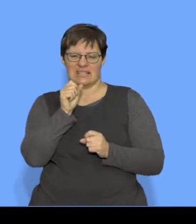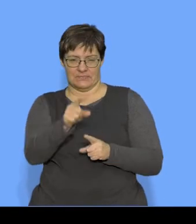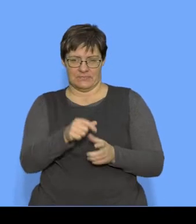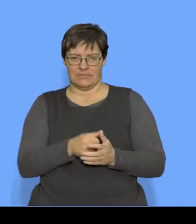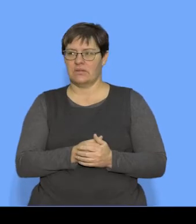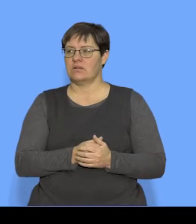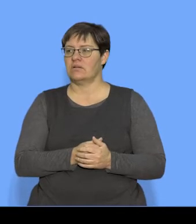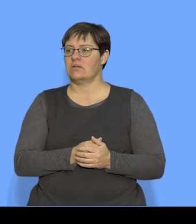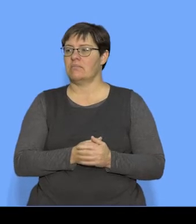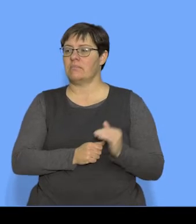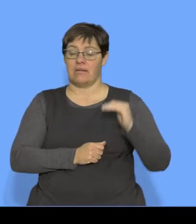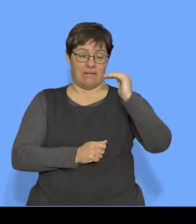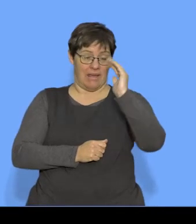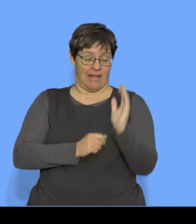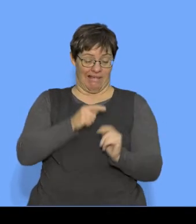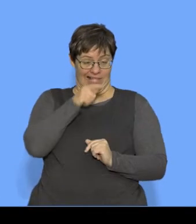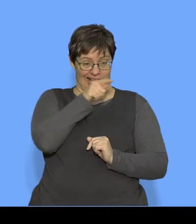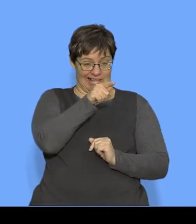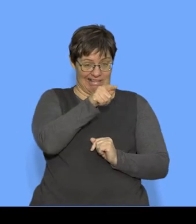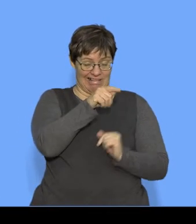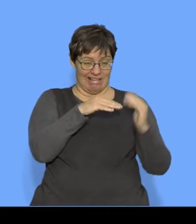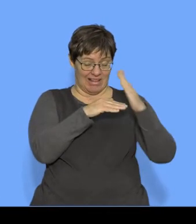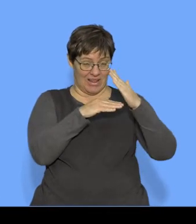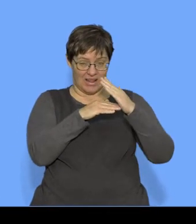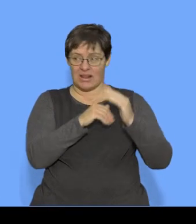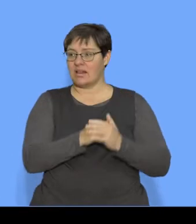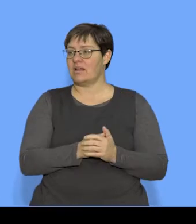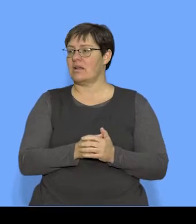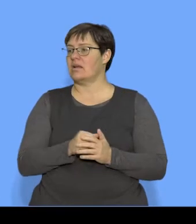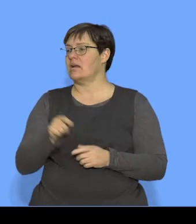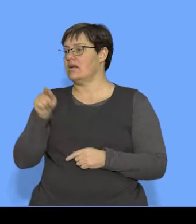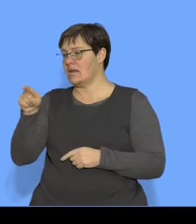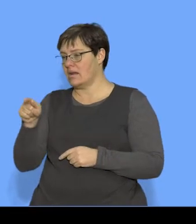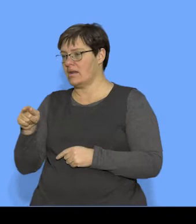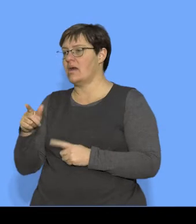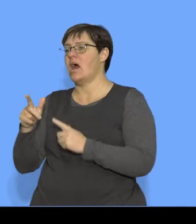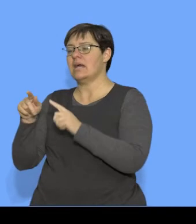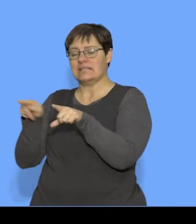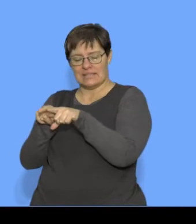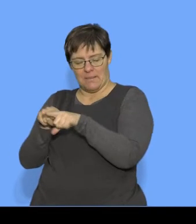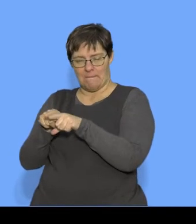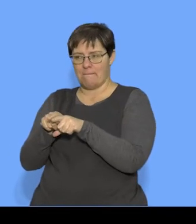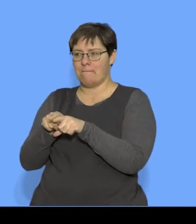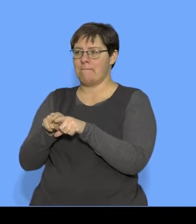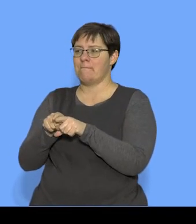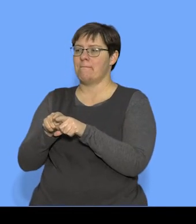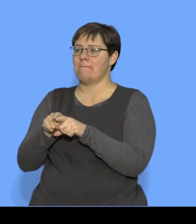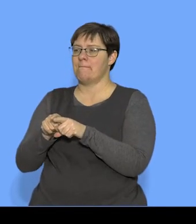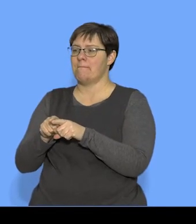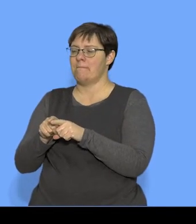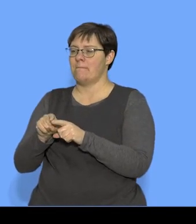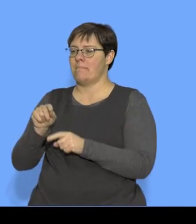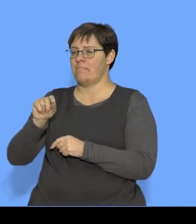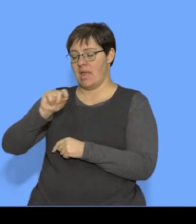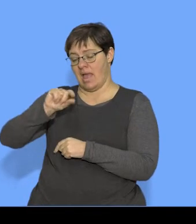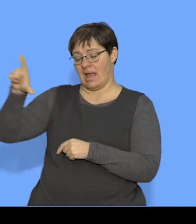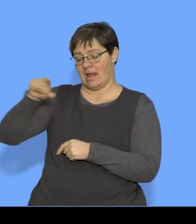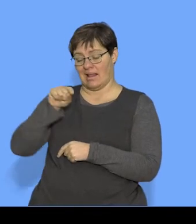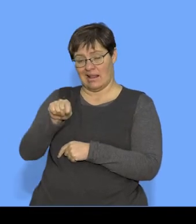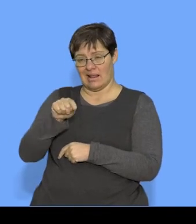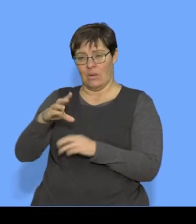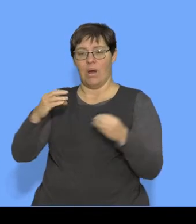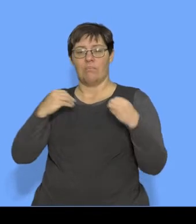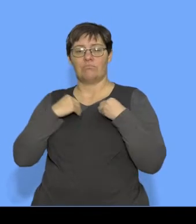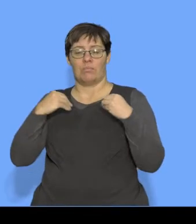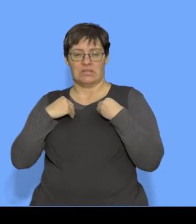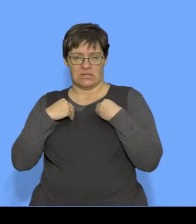it means this angle is going to be that angle, equals to that angle, right, because of